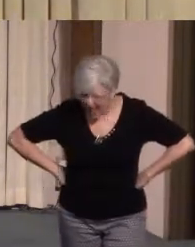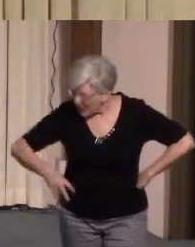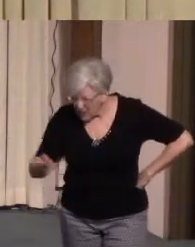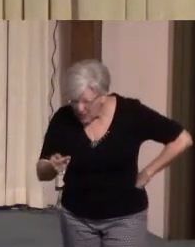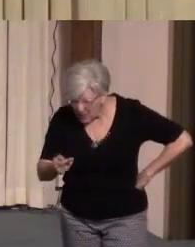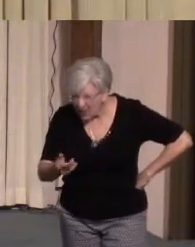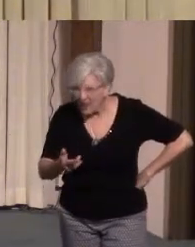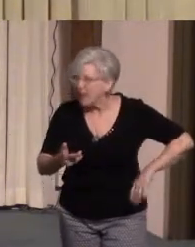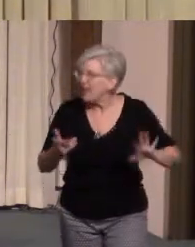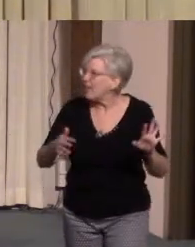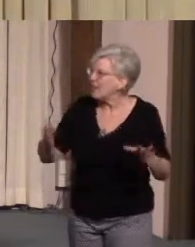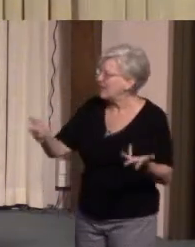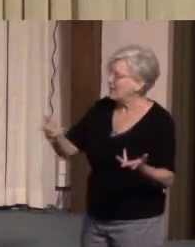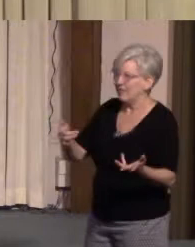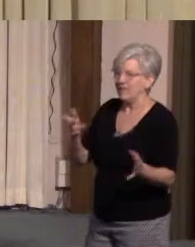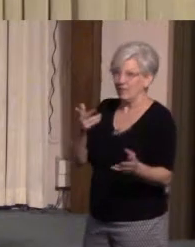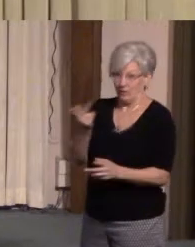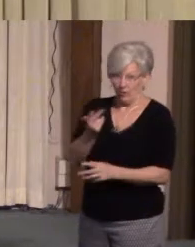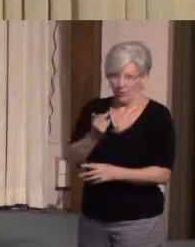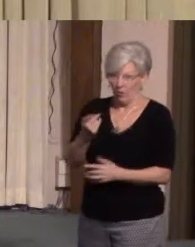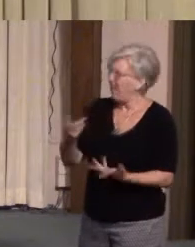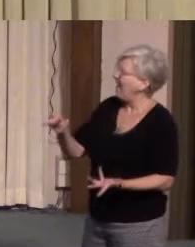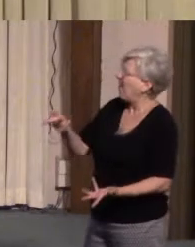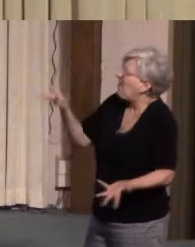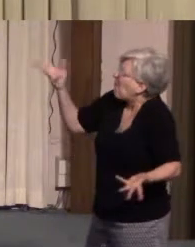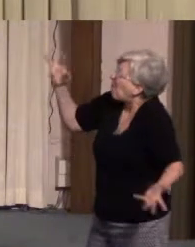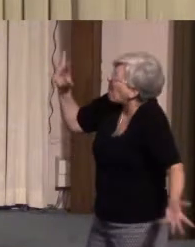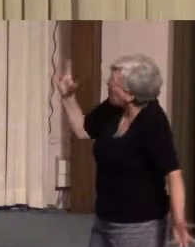find you. What?